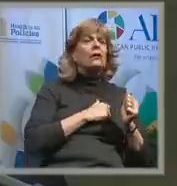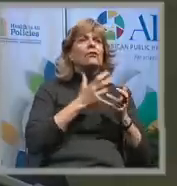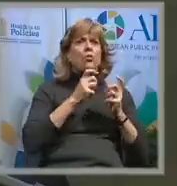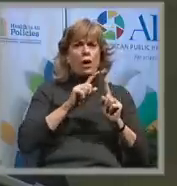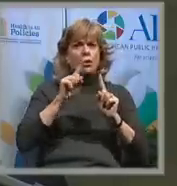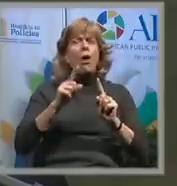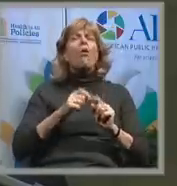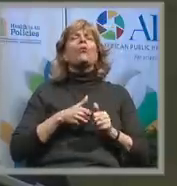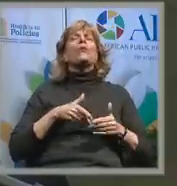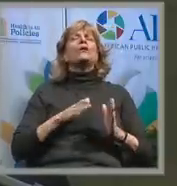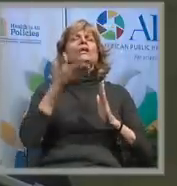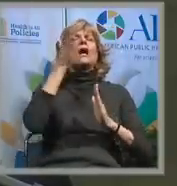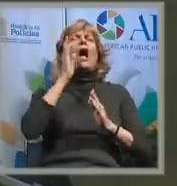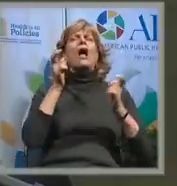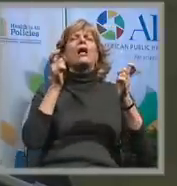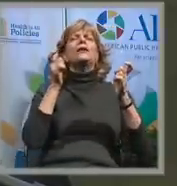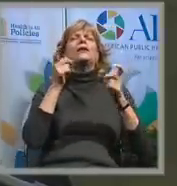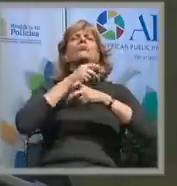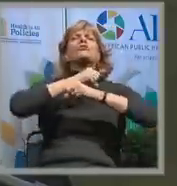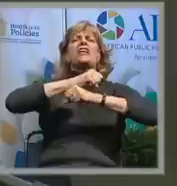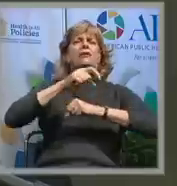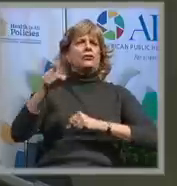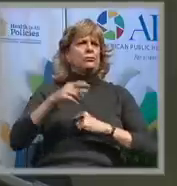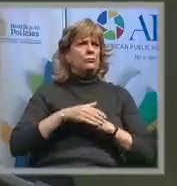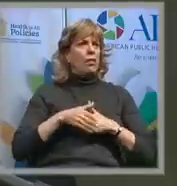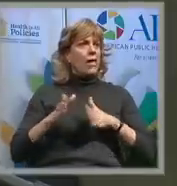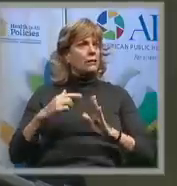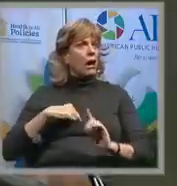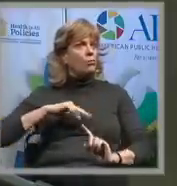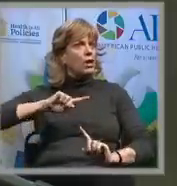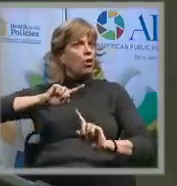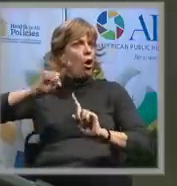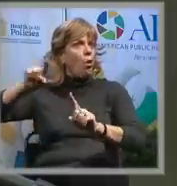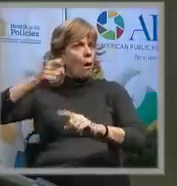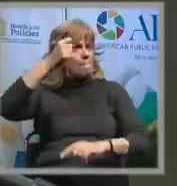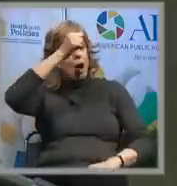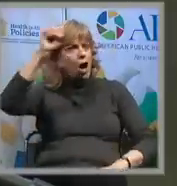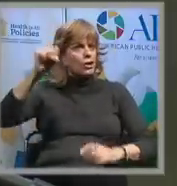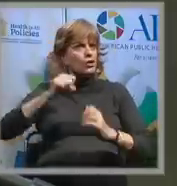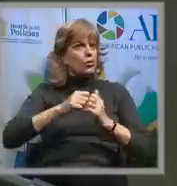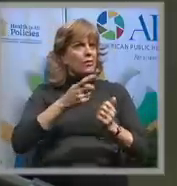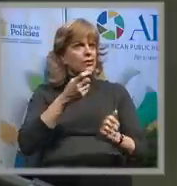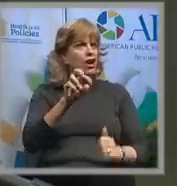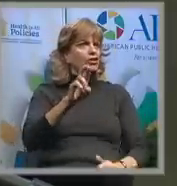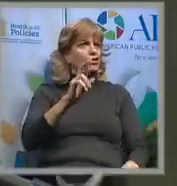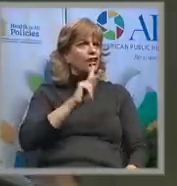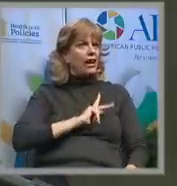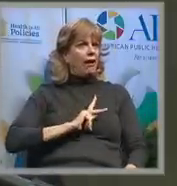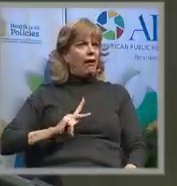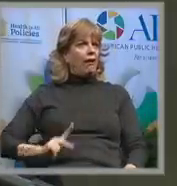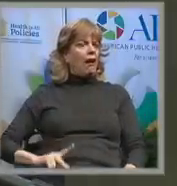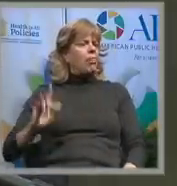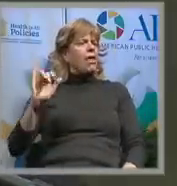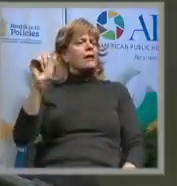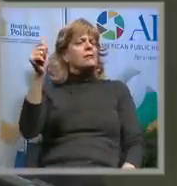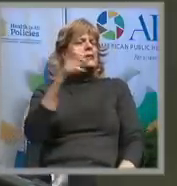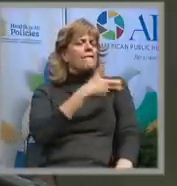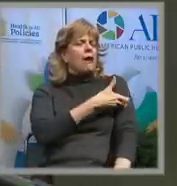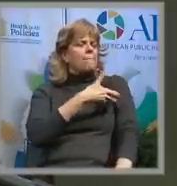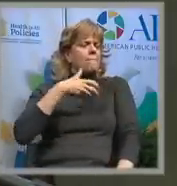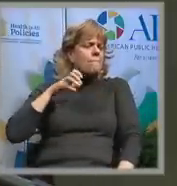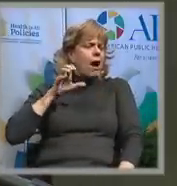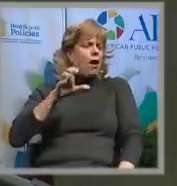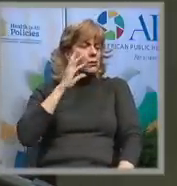you in God's hands. And they allowed me to go, and it was an empowering experience,